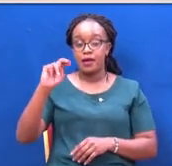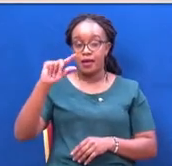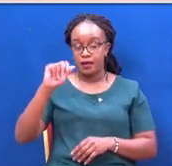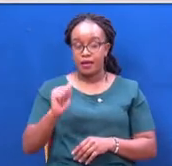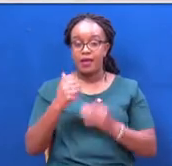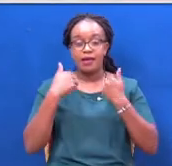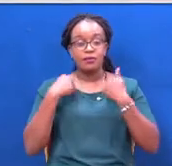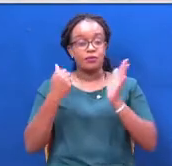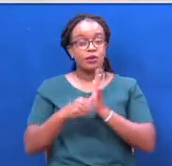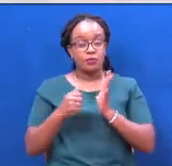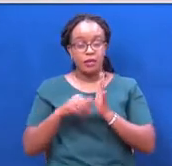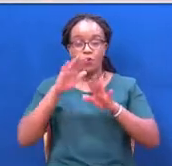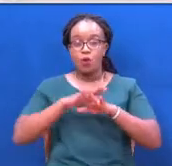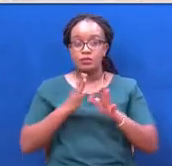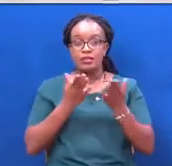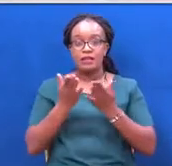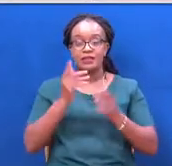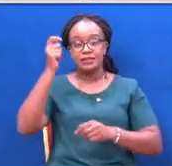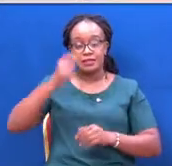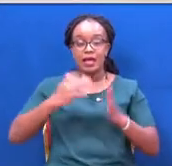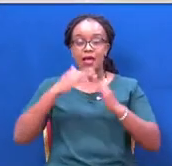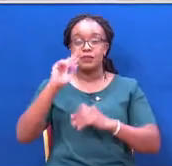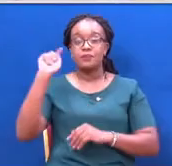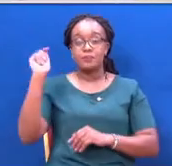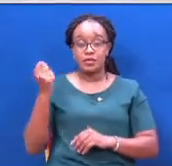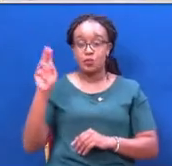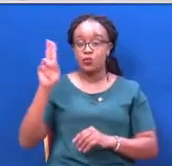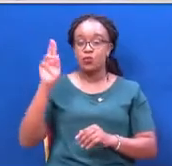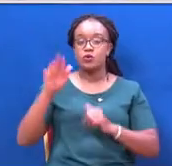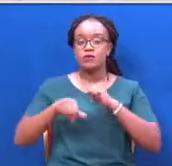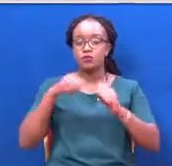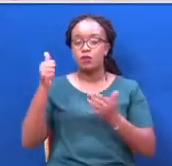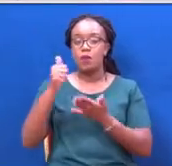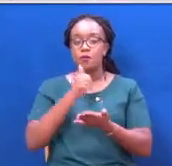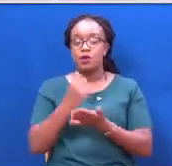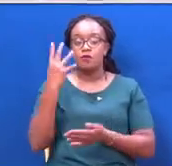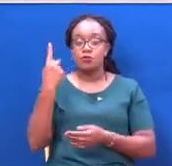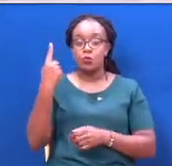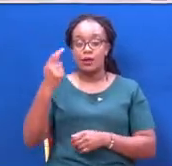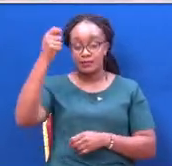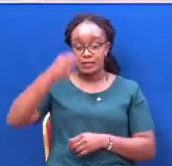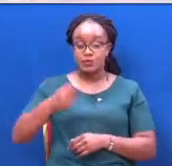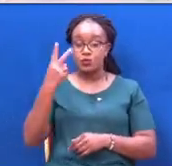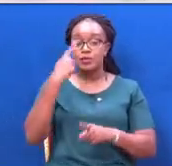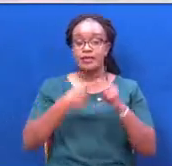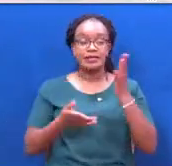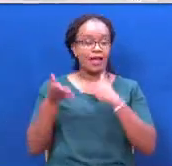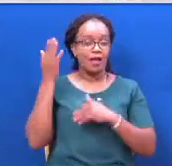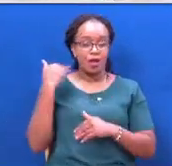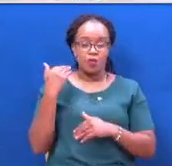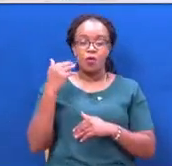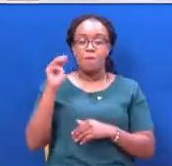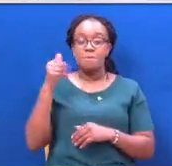dispensing justice after President Kenyatta failed to appoint 41 judges. 2 years ago, Maraga accused the